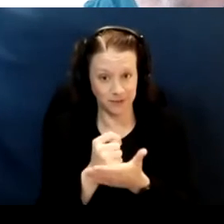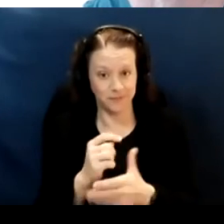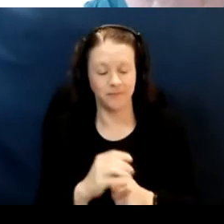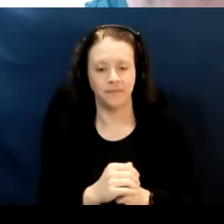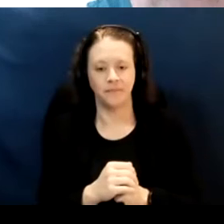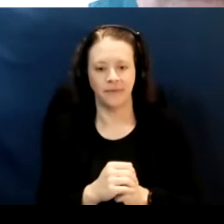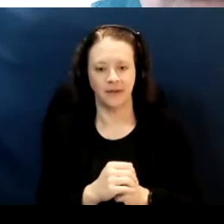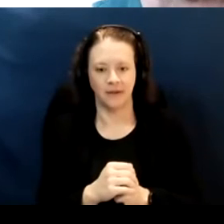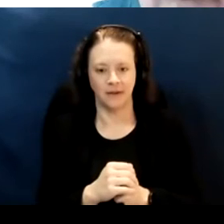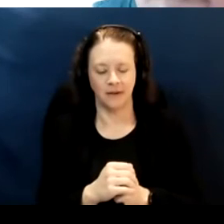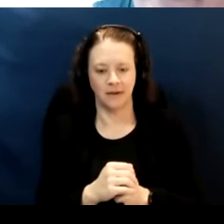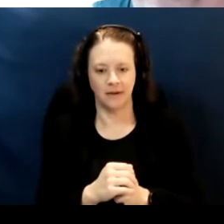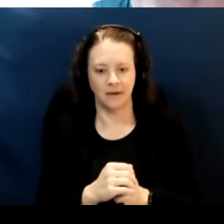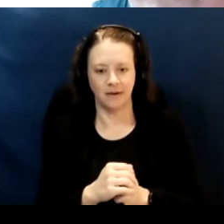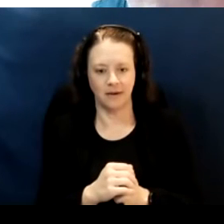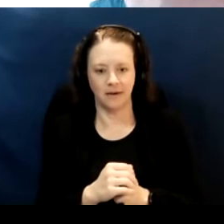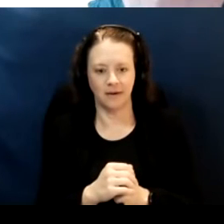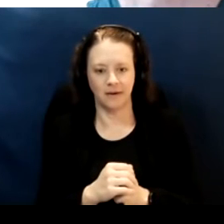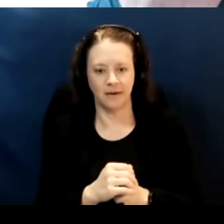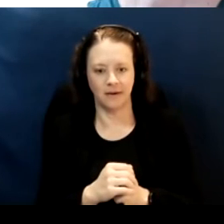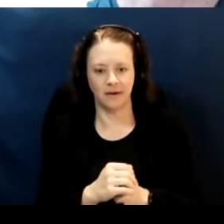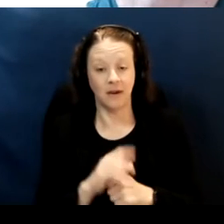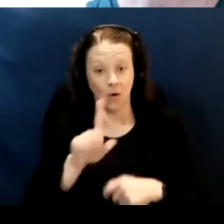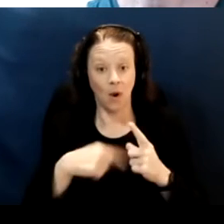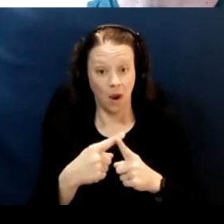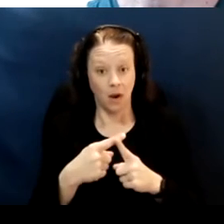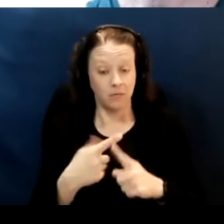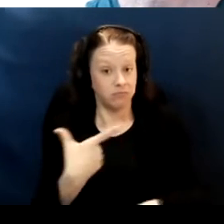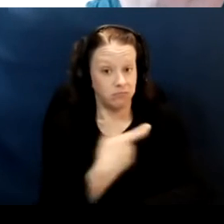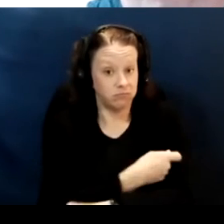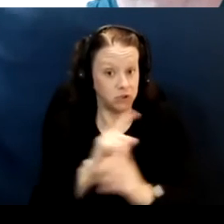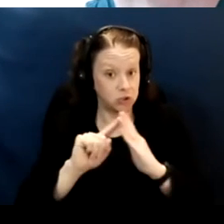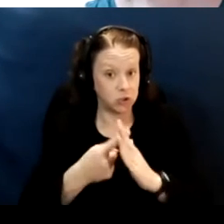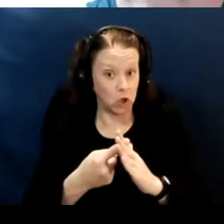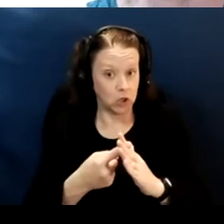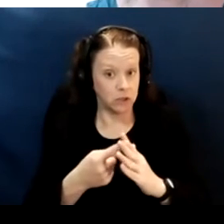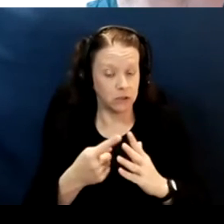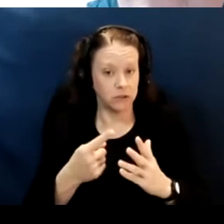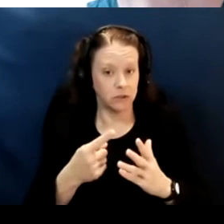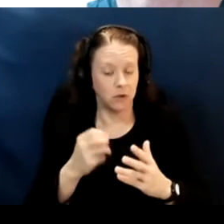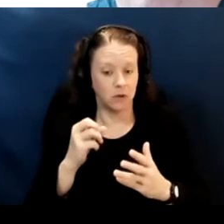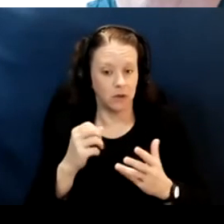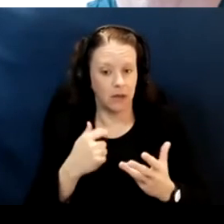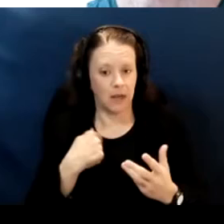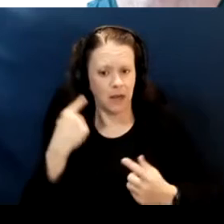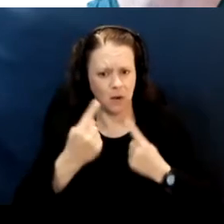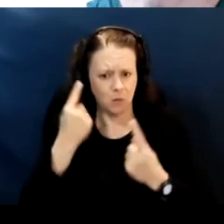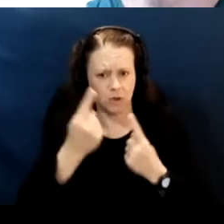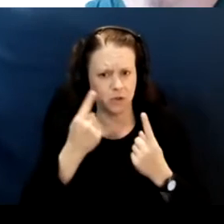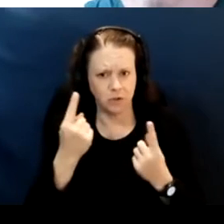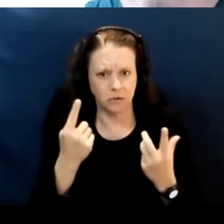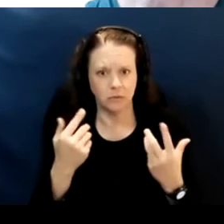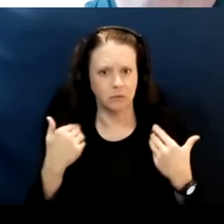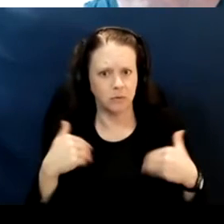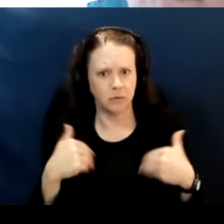When it came for, I was nervous, wondering how long it was going to take for disabled